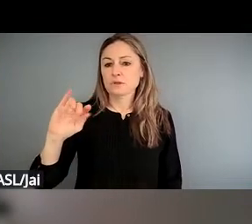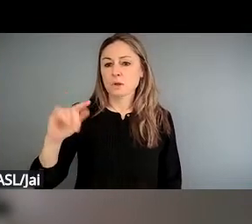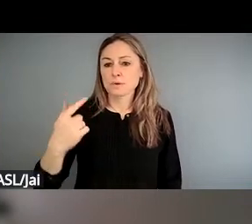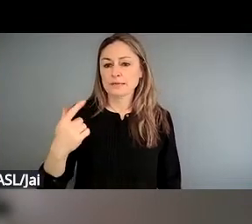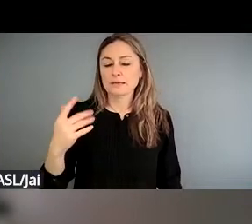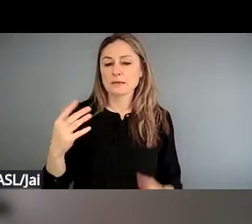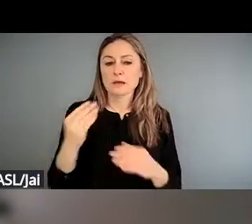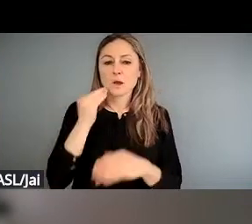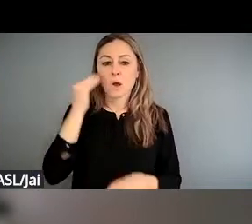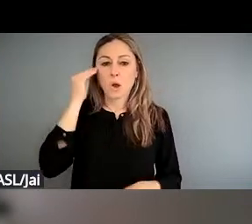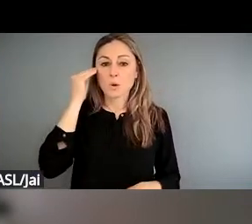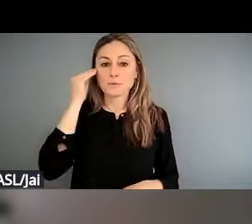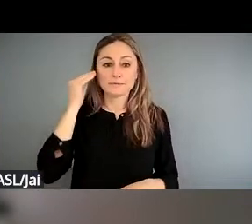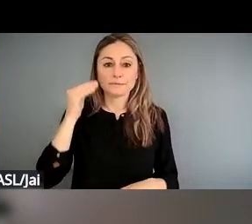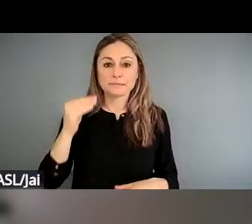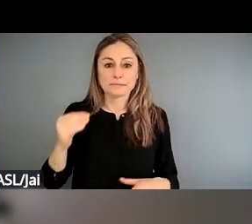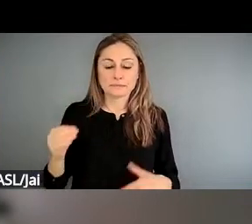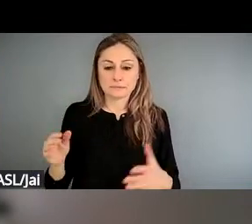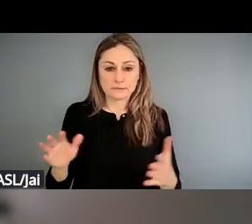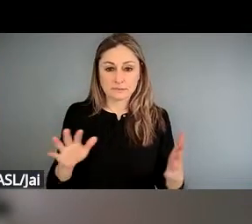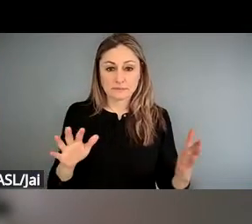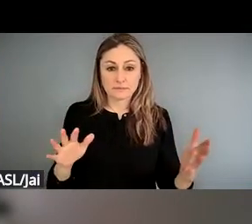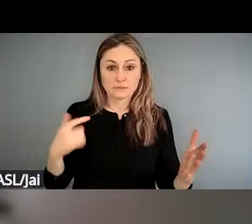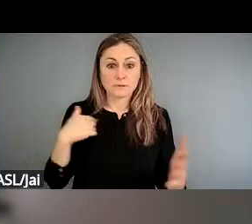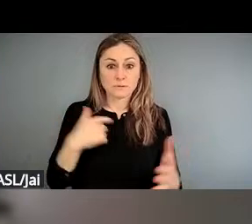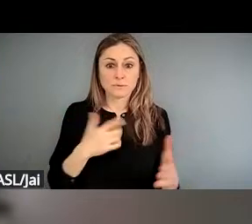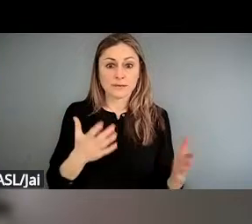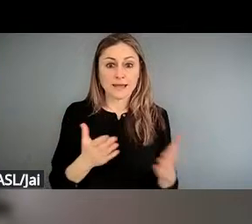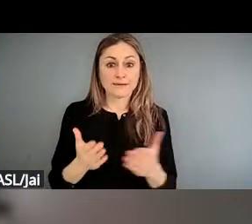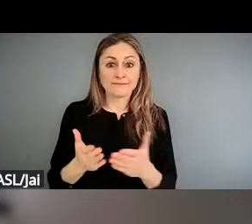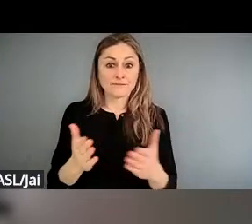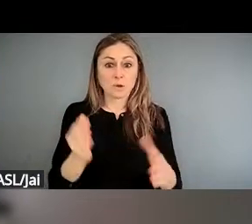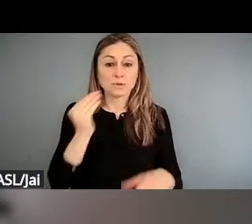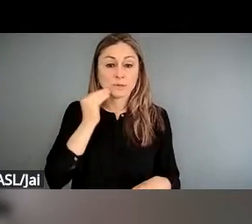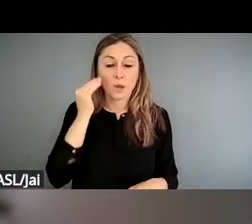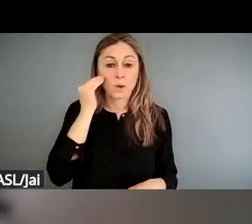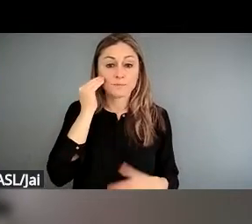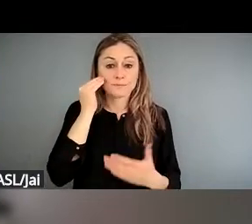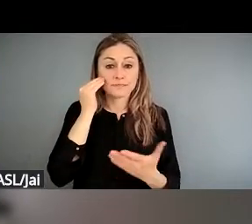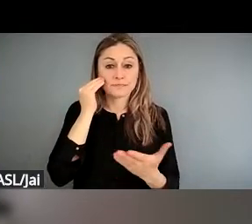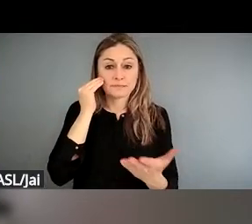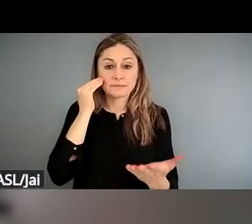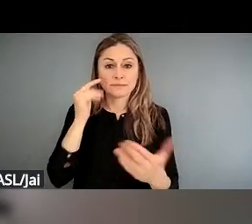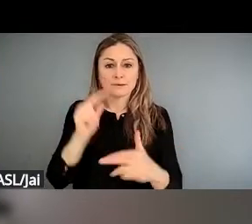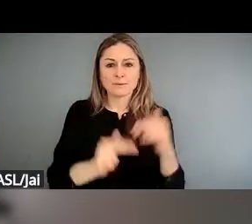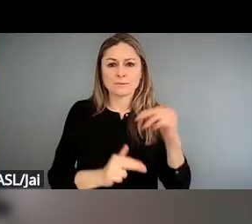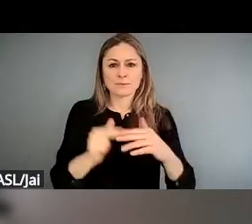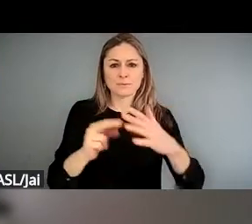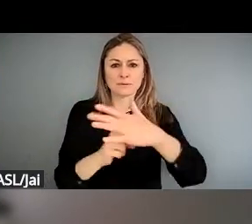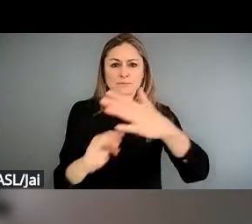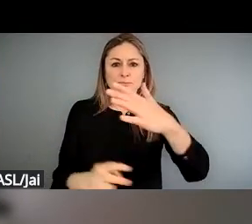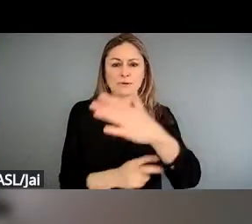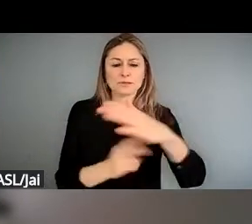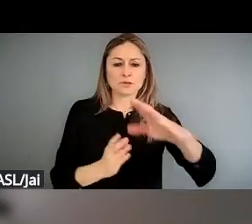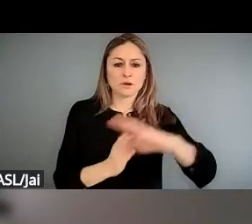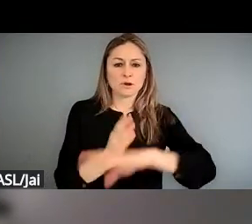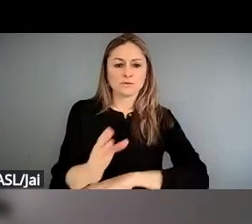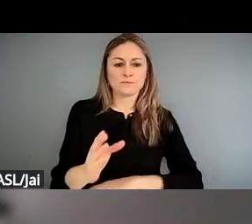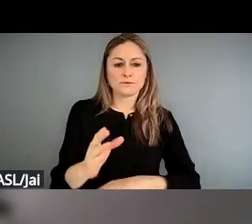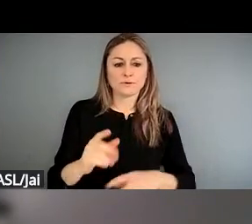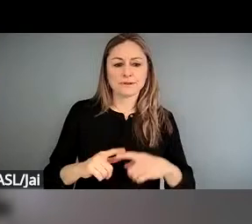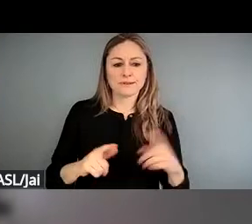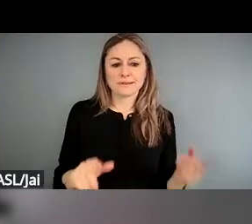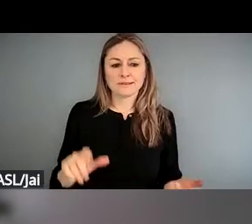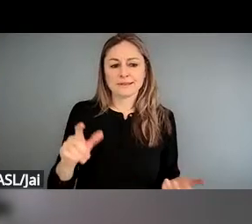well, wherever it is, we have floating homes in the slough, and we're building a bridge over the slough. They're not going to be able